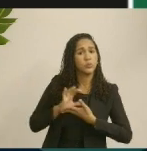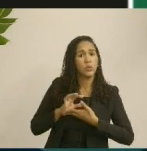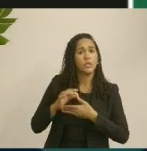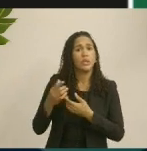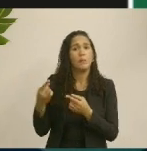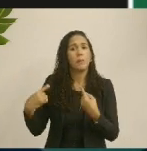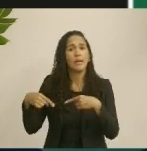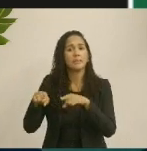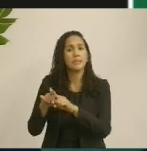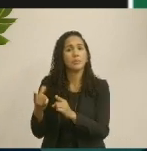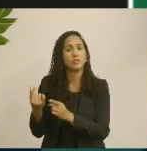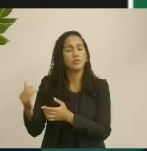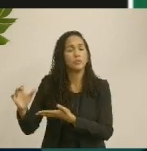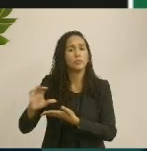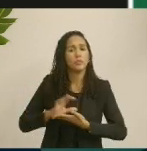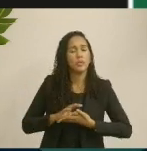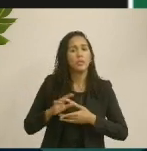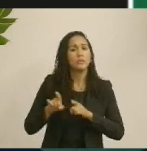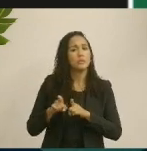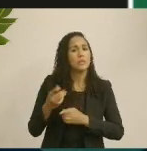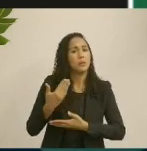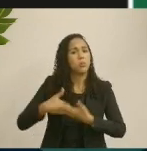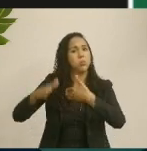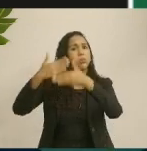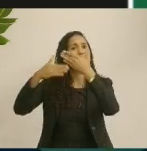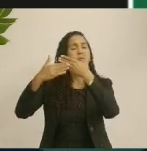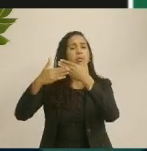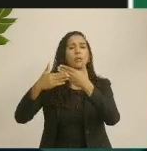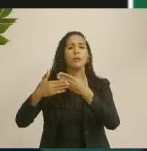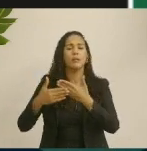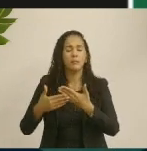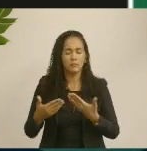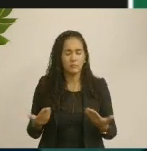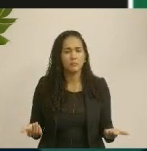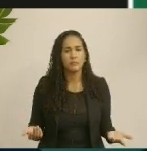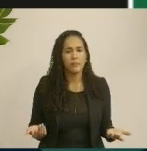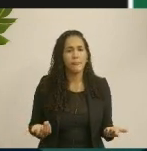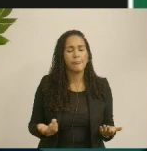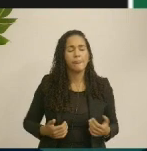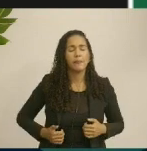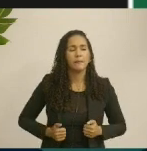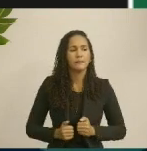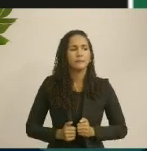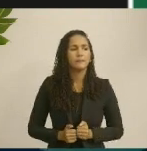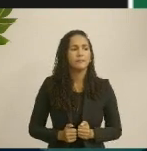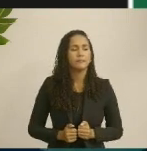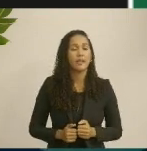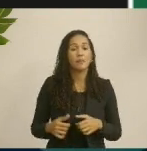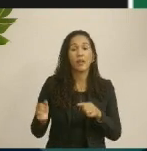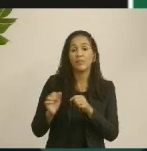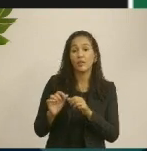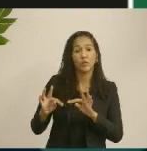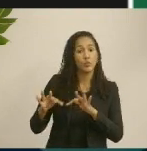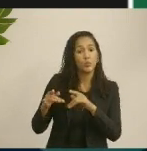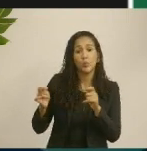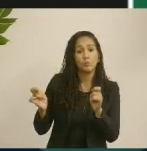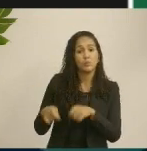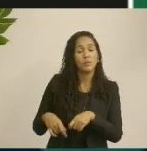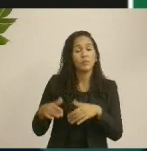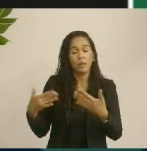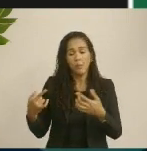to try to really bring, like you said, you know, everybody brings to the table as much as they can, what they can,